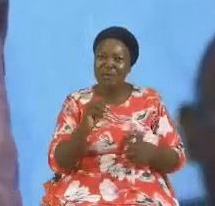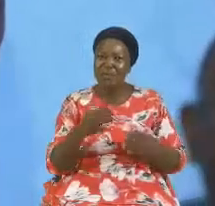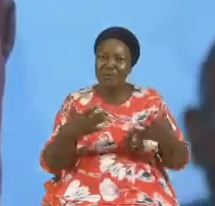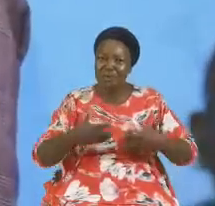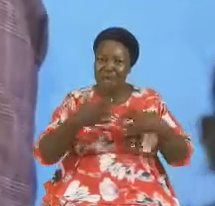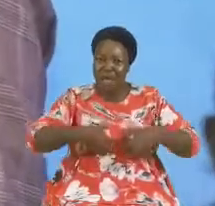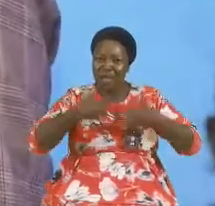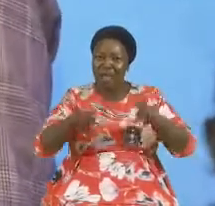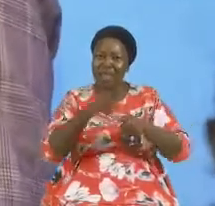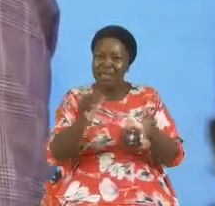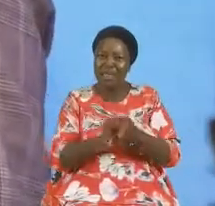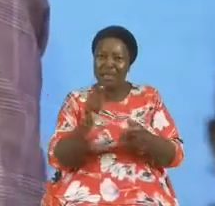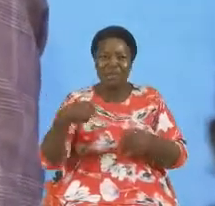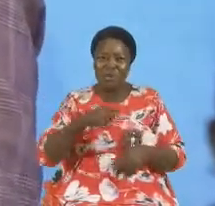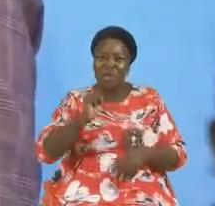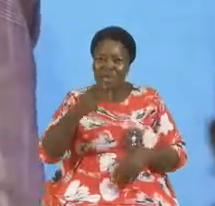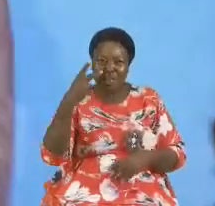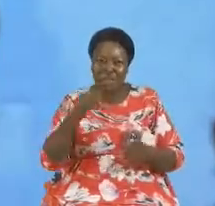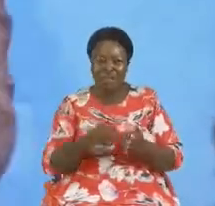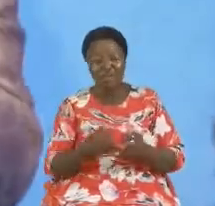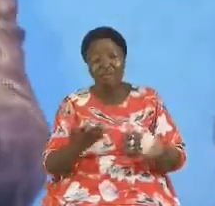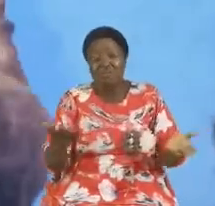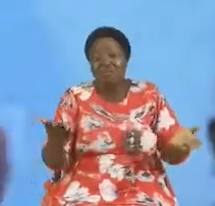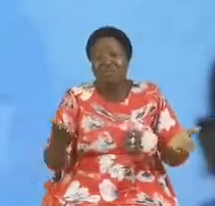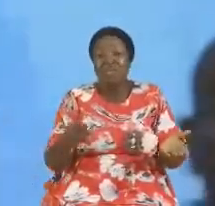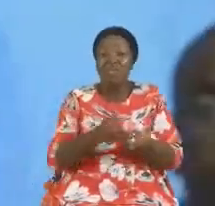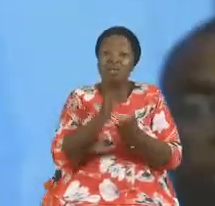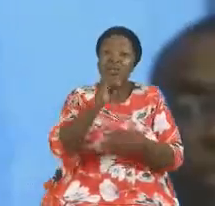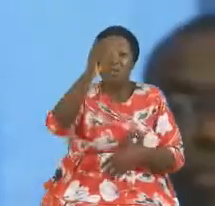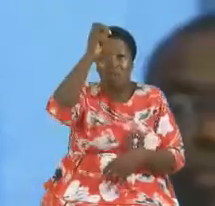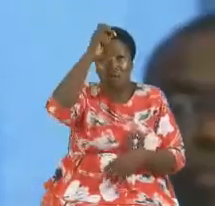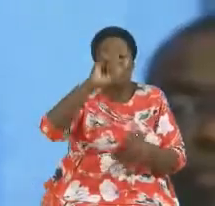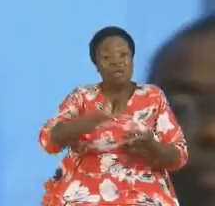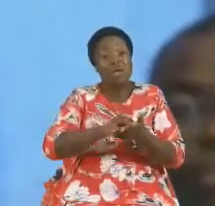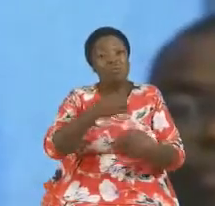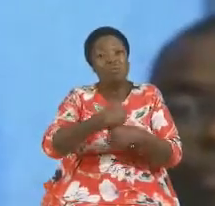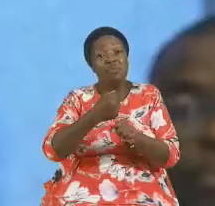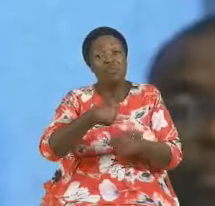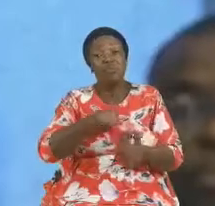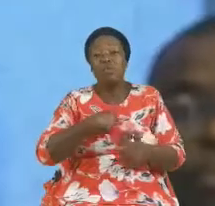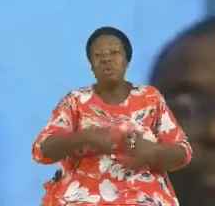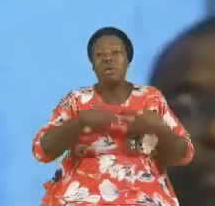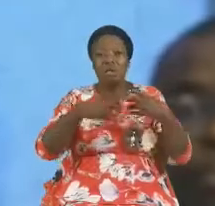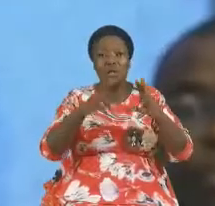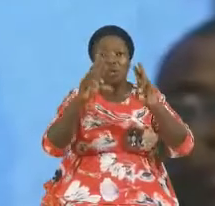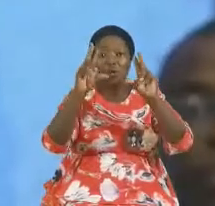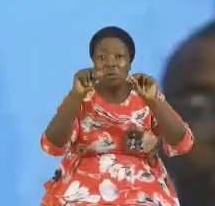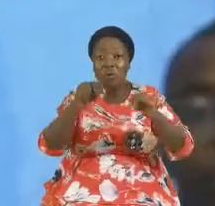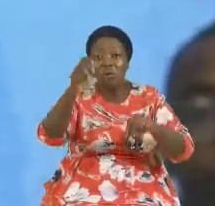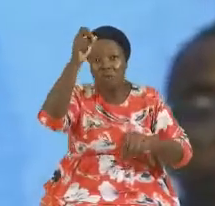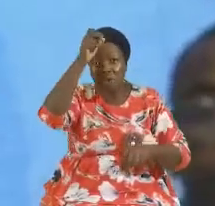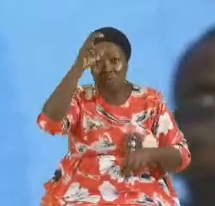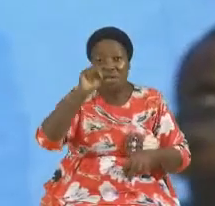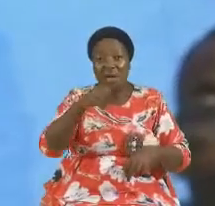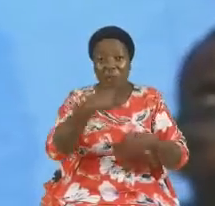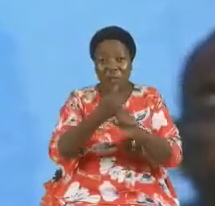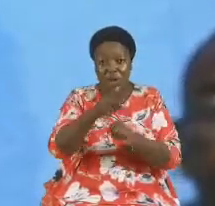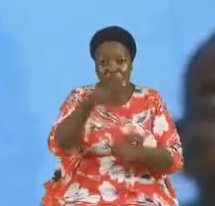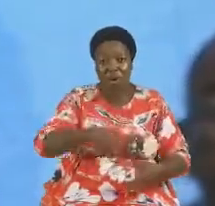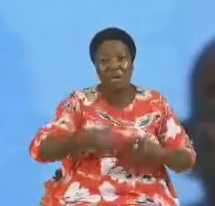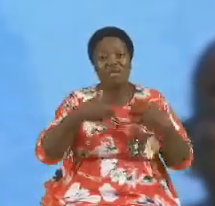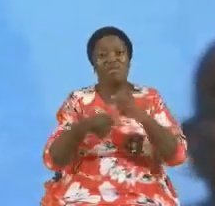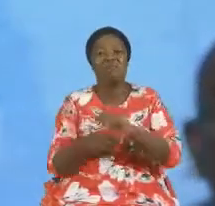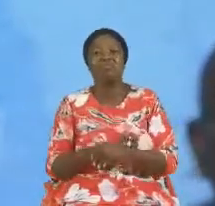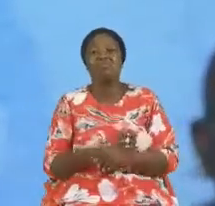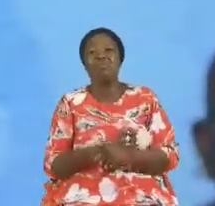God. How you see that you are so angry and it is visible, we can see. The devil made me angry.